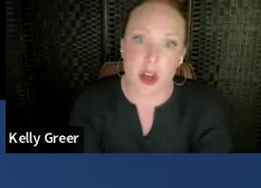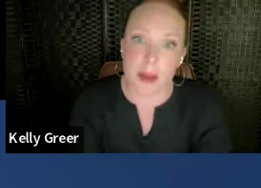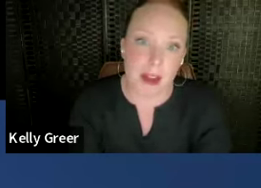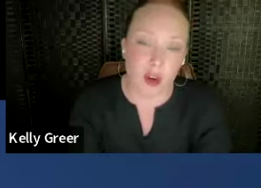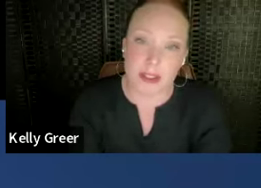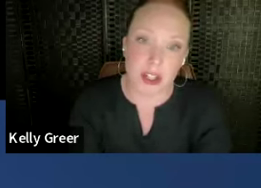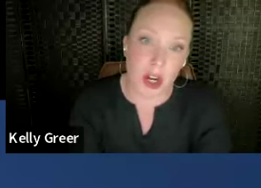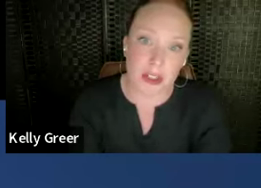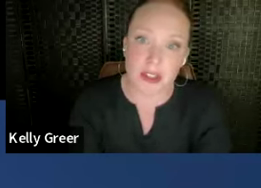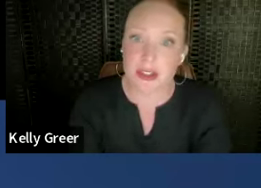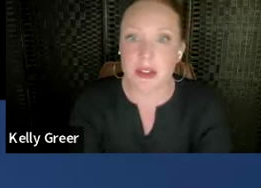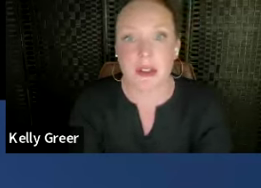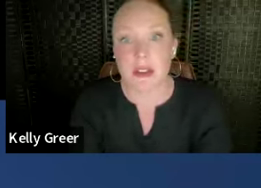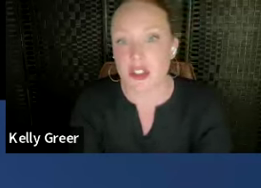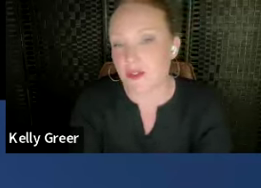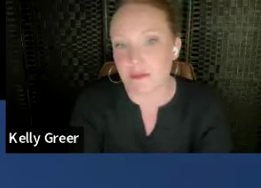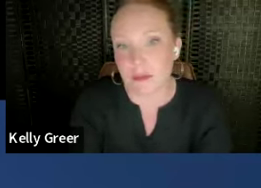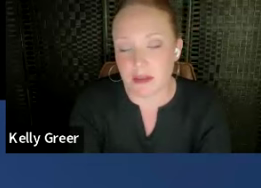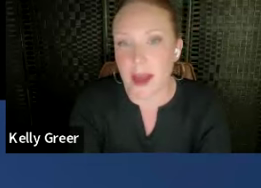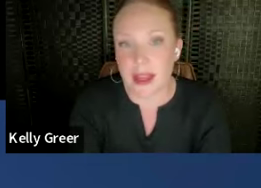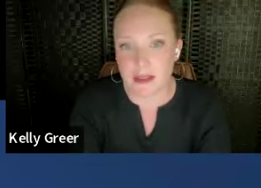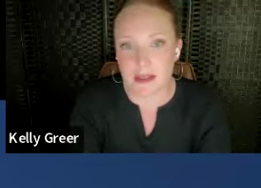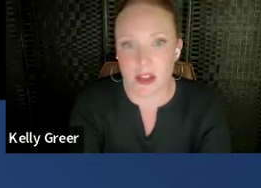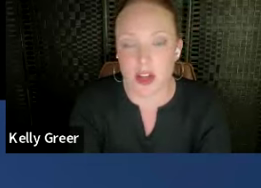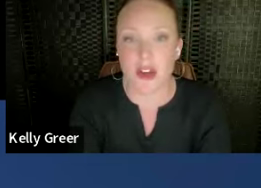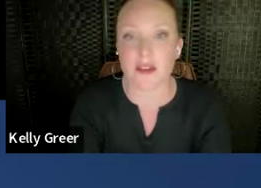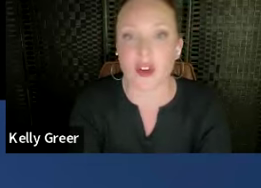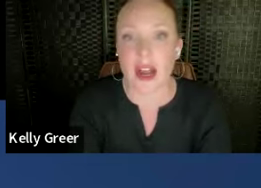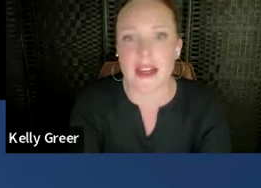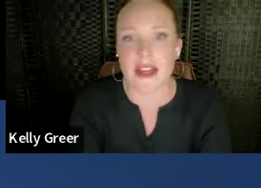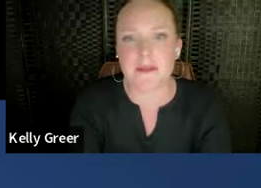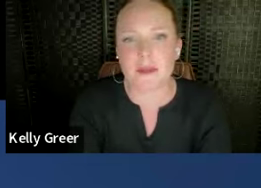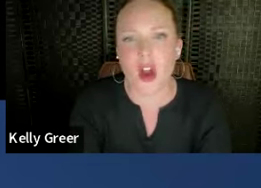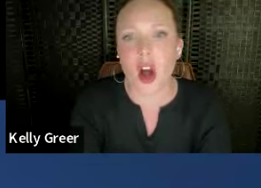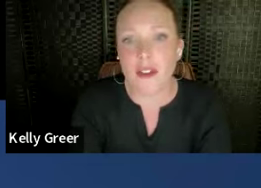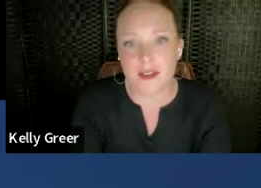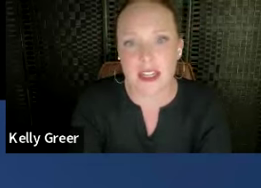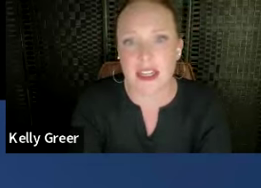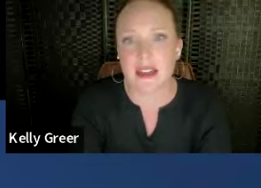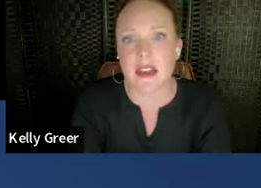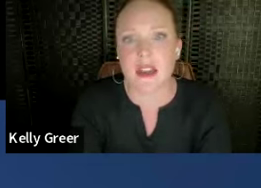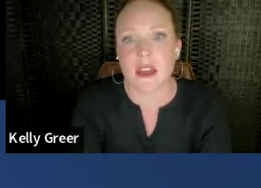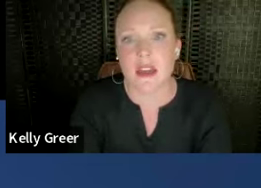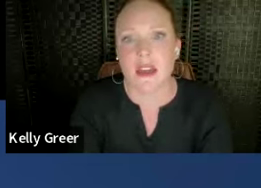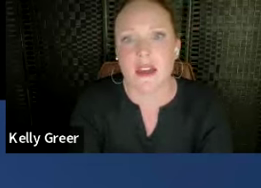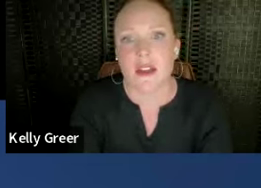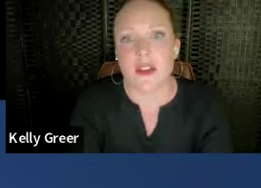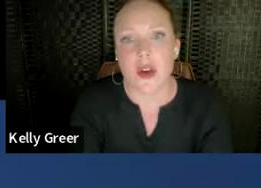Sometimes, you know, they might request CART. It depends. And, you know, you get a variety.